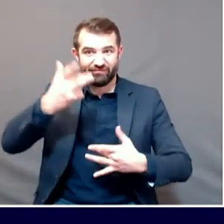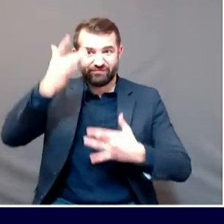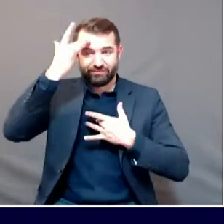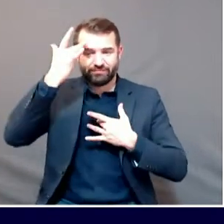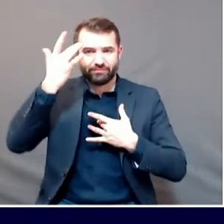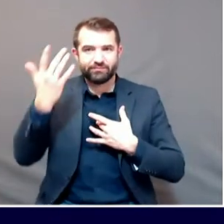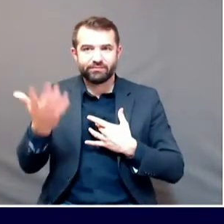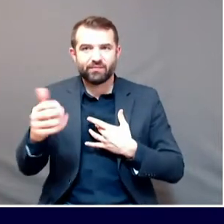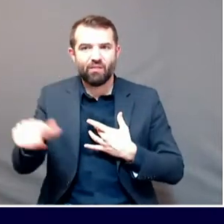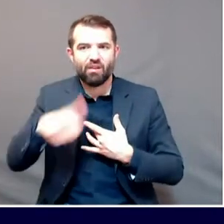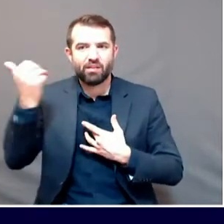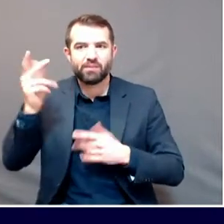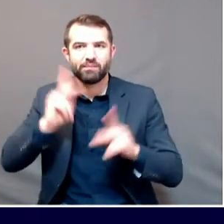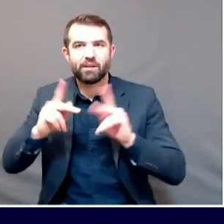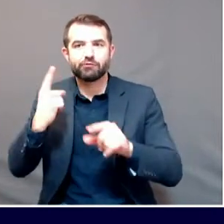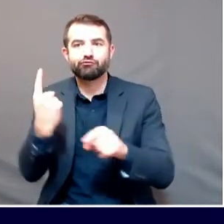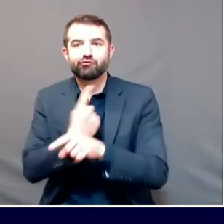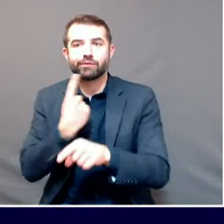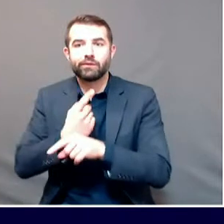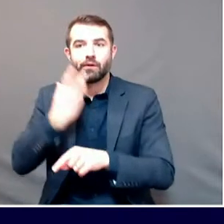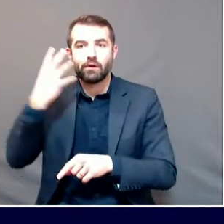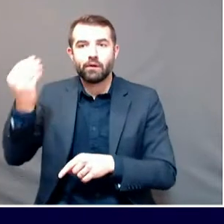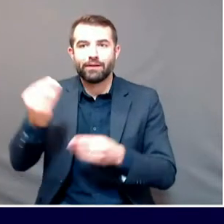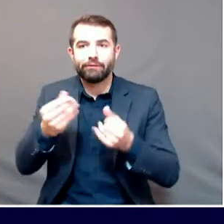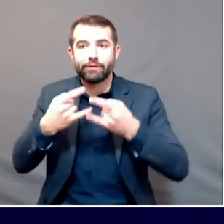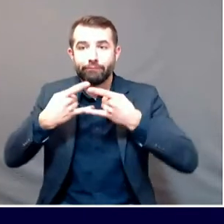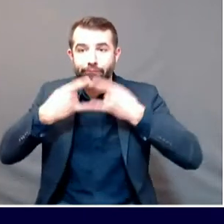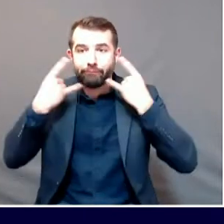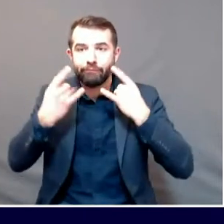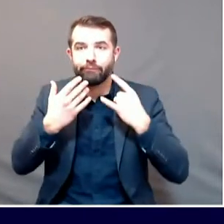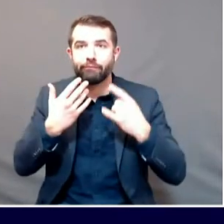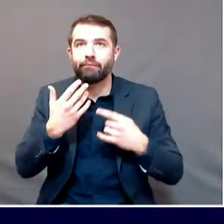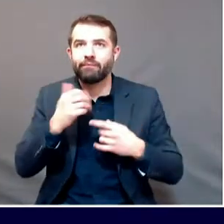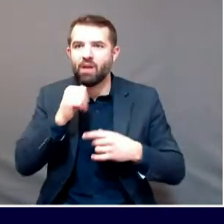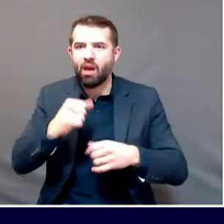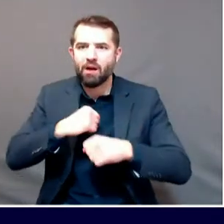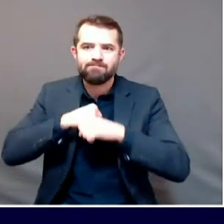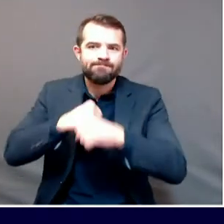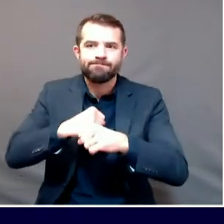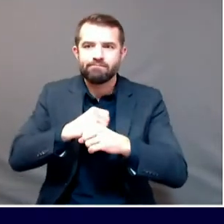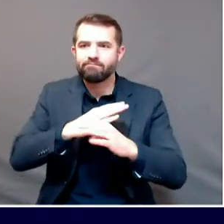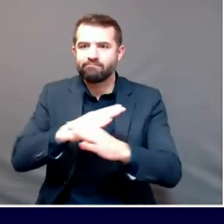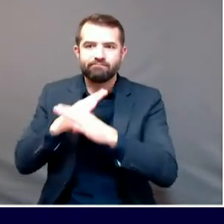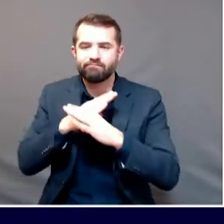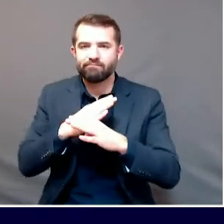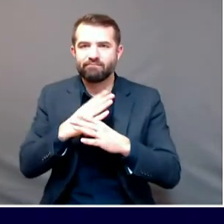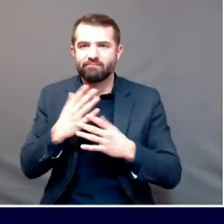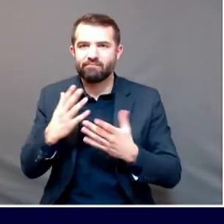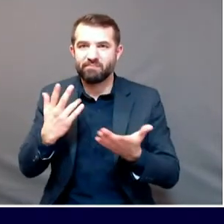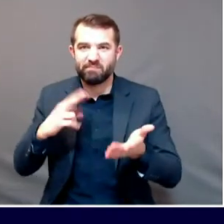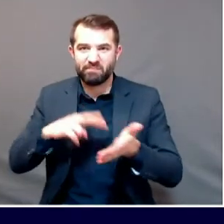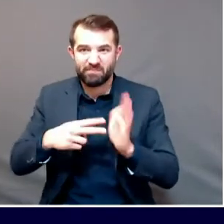which offer far less protection? Should they be worried every time they take a breath?